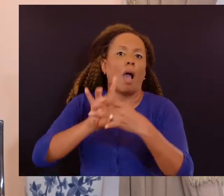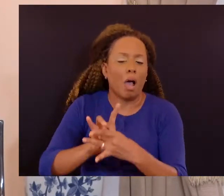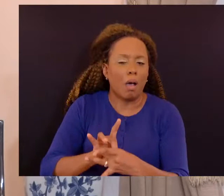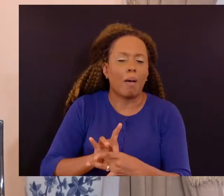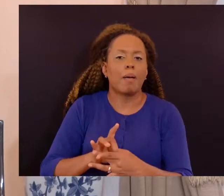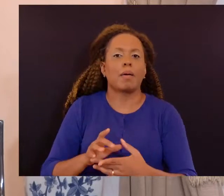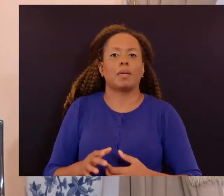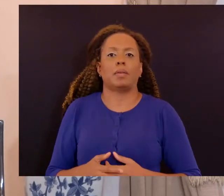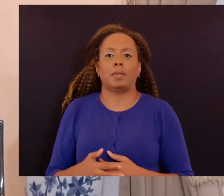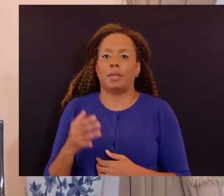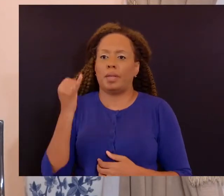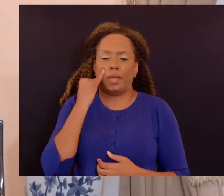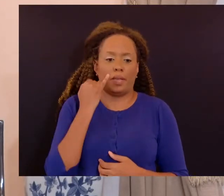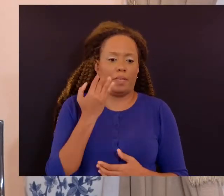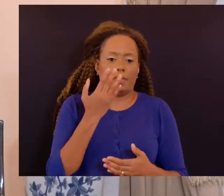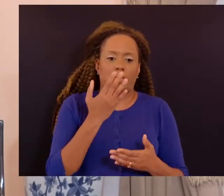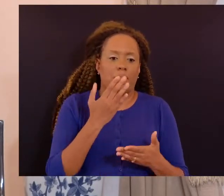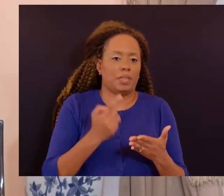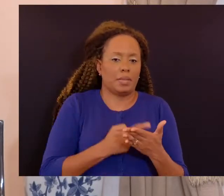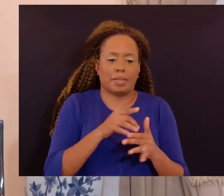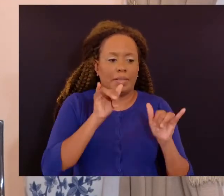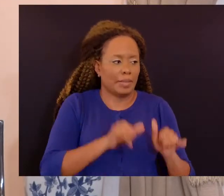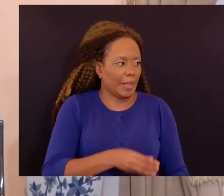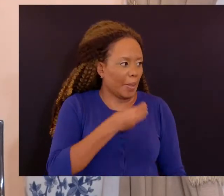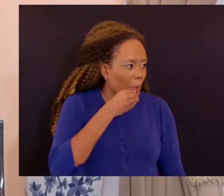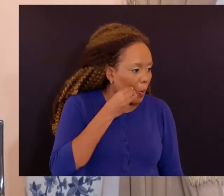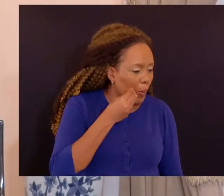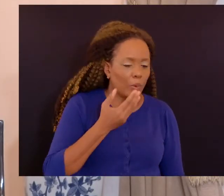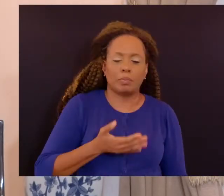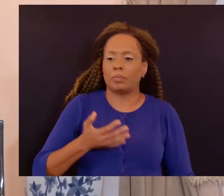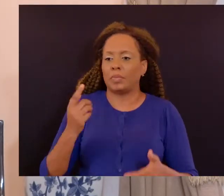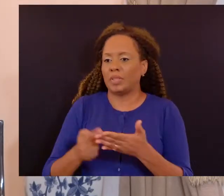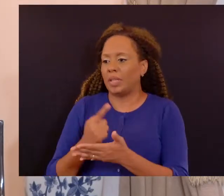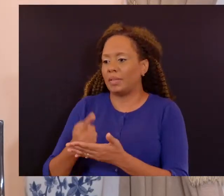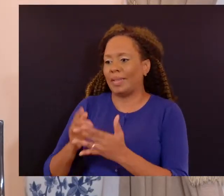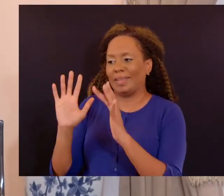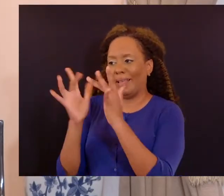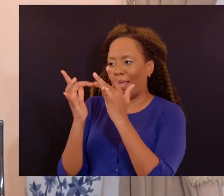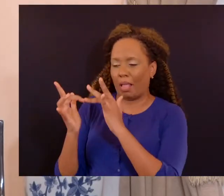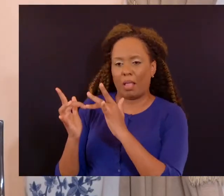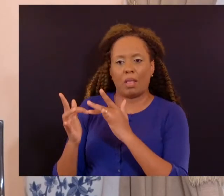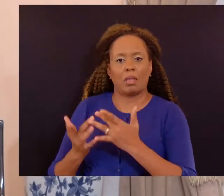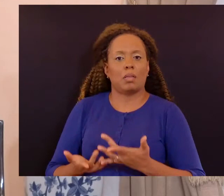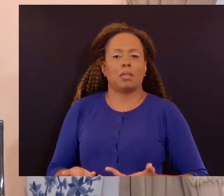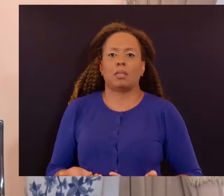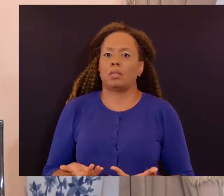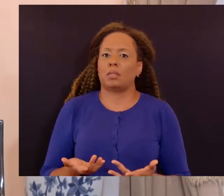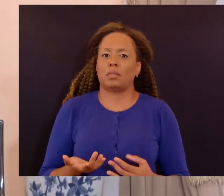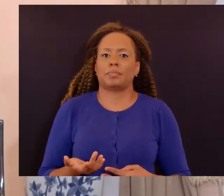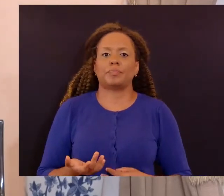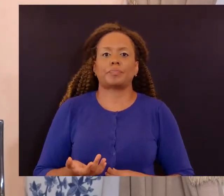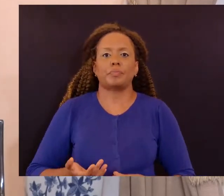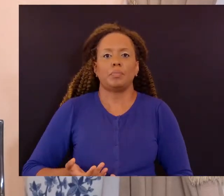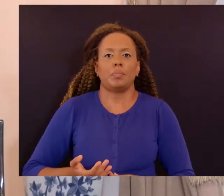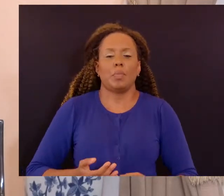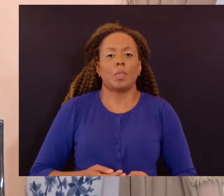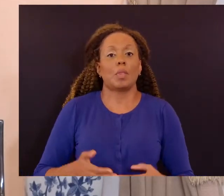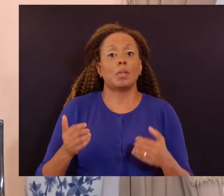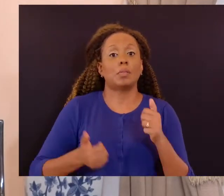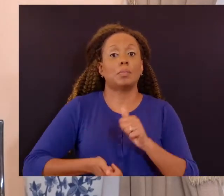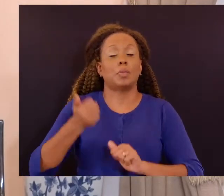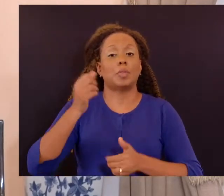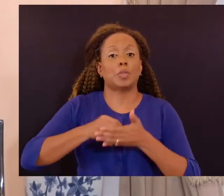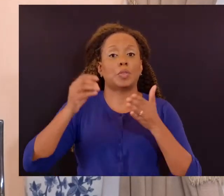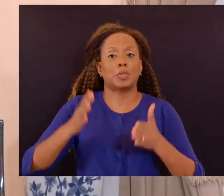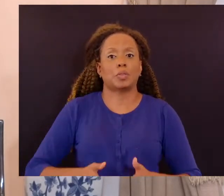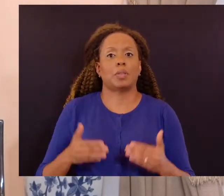we do a blended approach or whether we want to have more technology in the classroom. The truth is that most of our students now, for the most part,